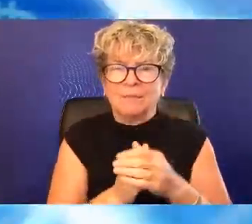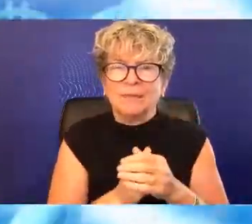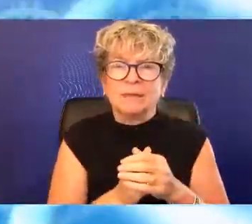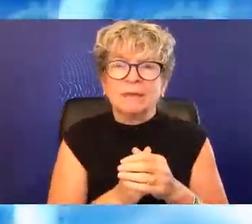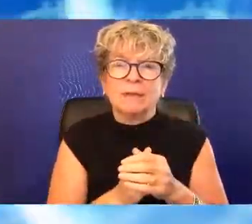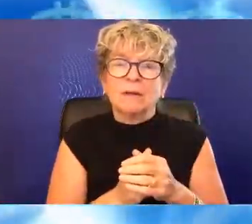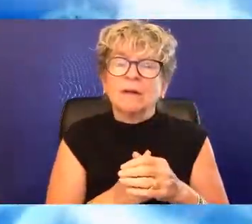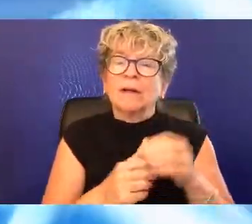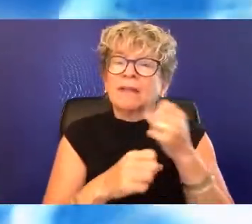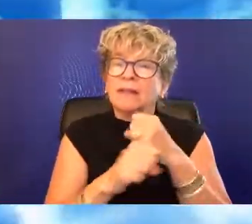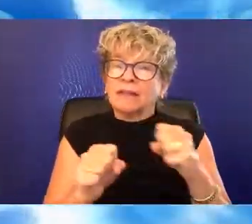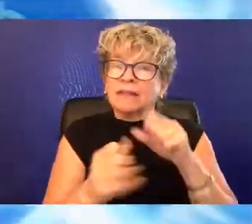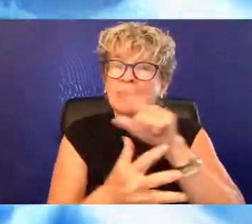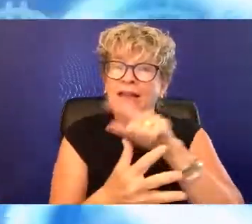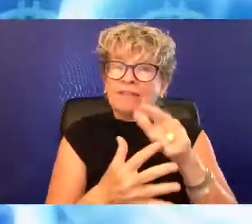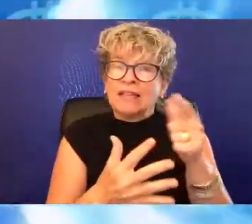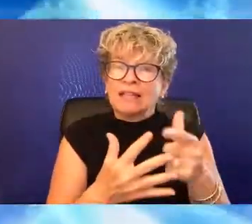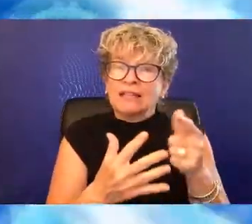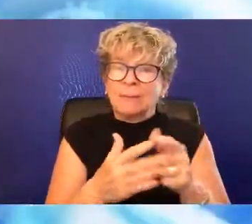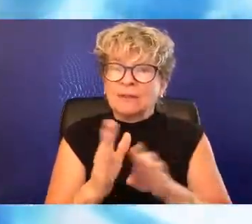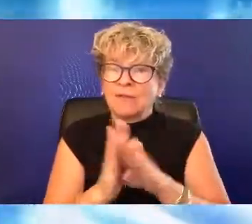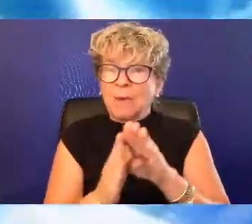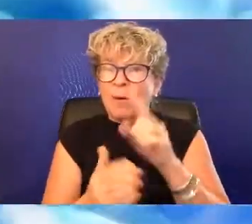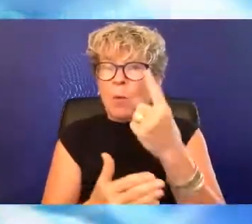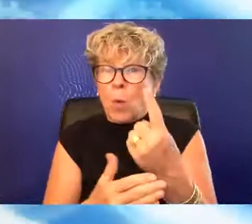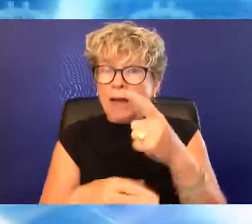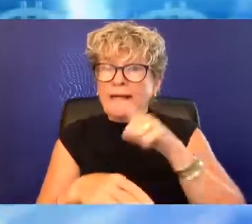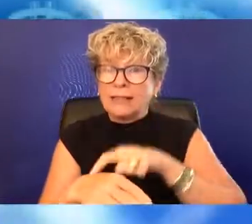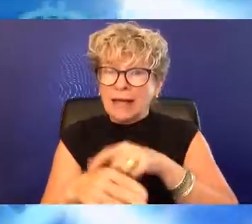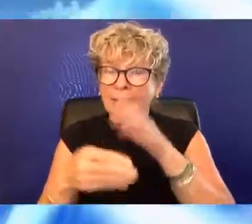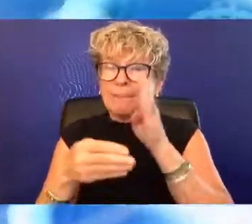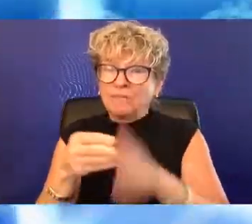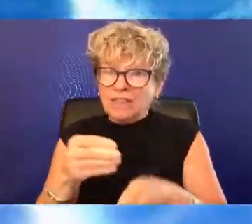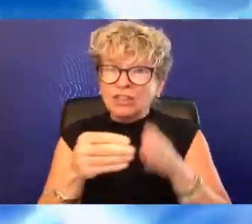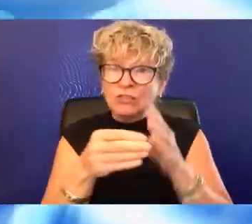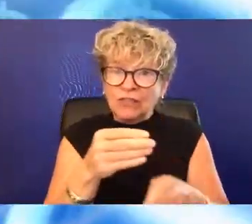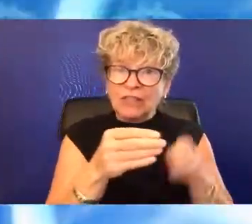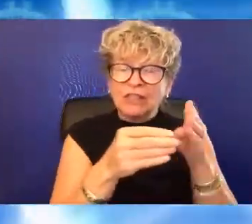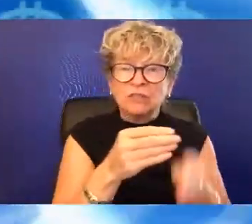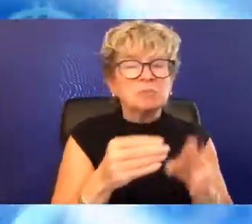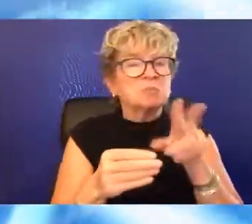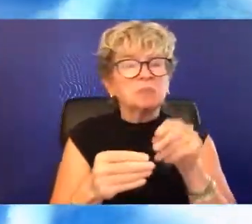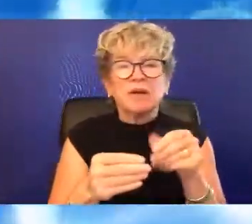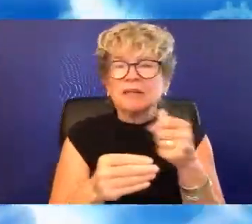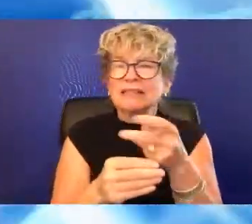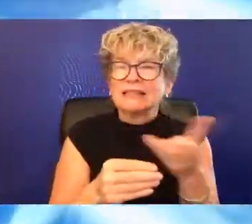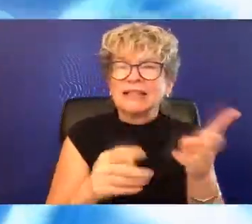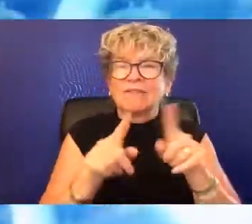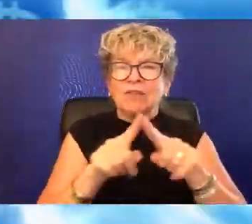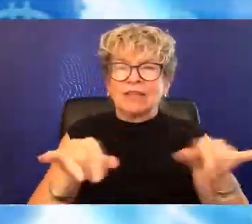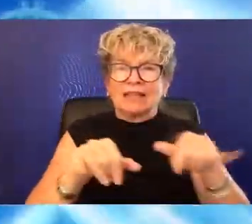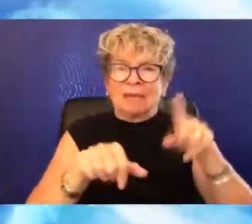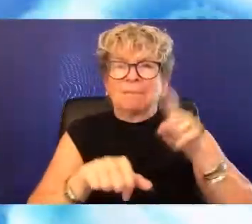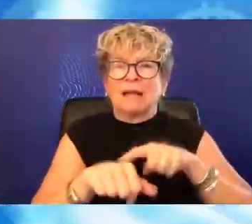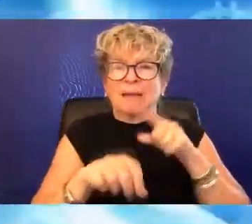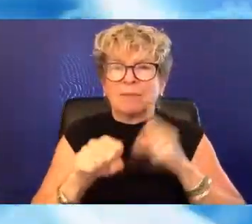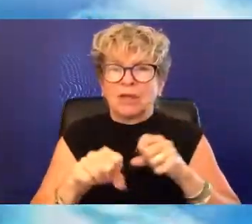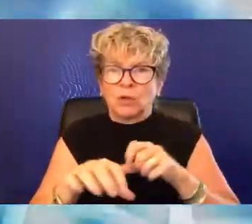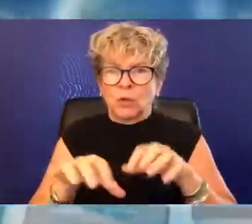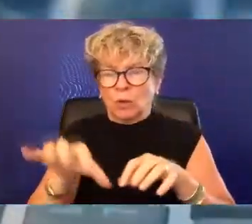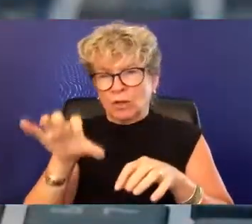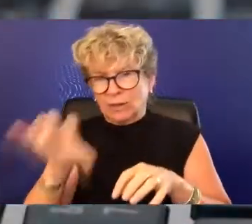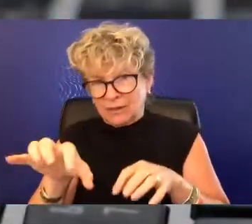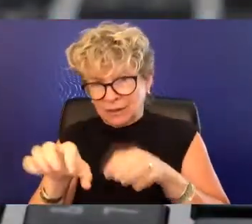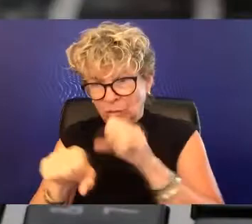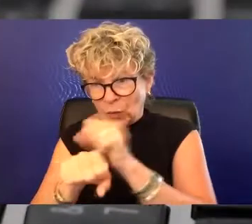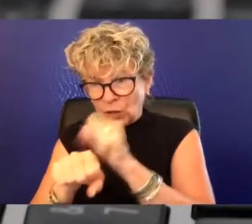needed. Instead of completing the safety steps one at a time, the vaccine developers were allowed to work on several